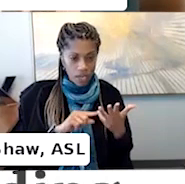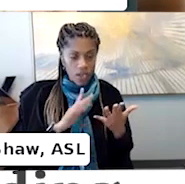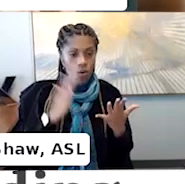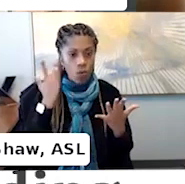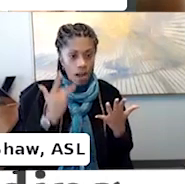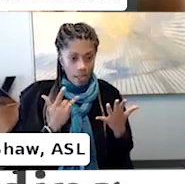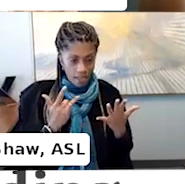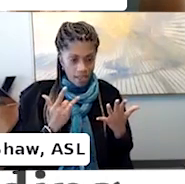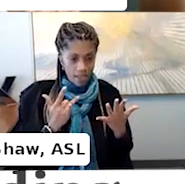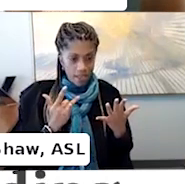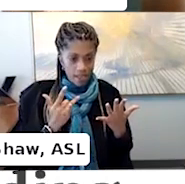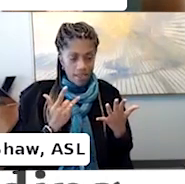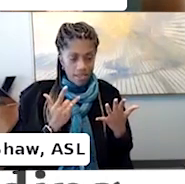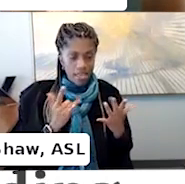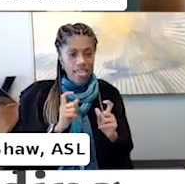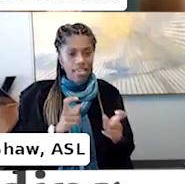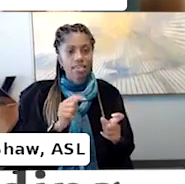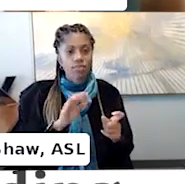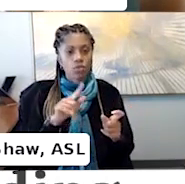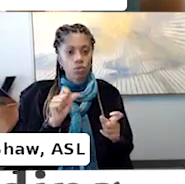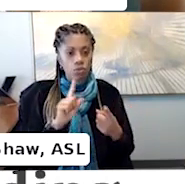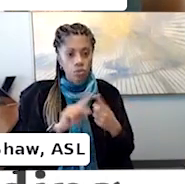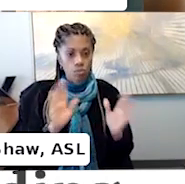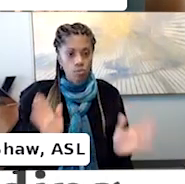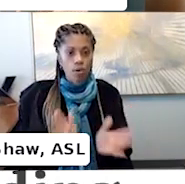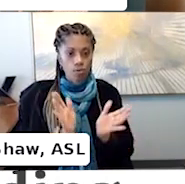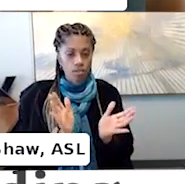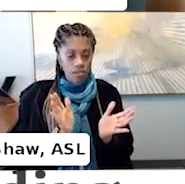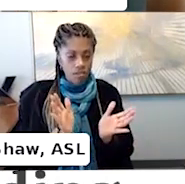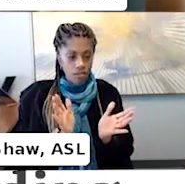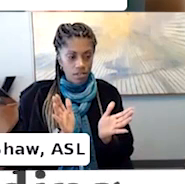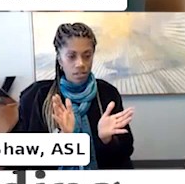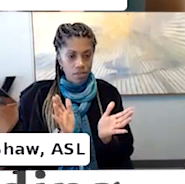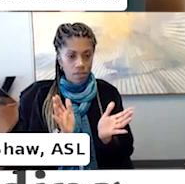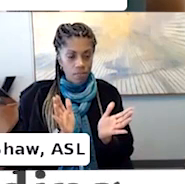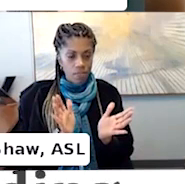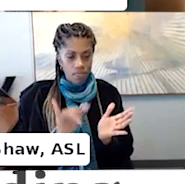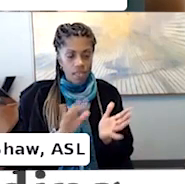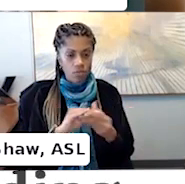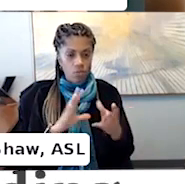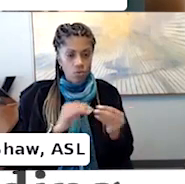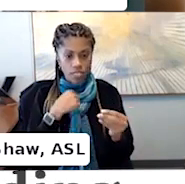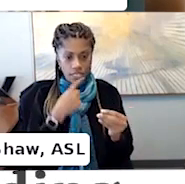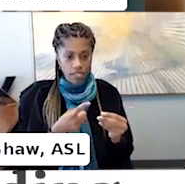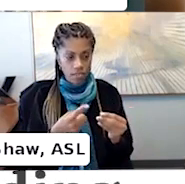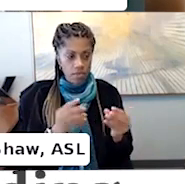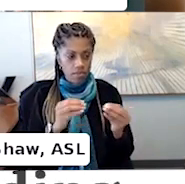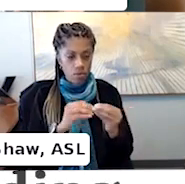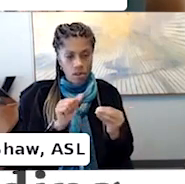to promote and organize and manage it. We at StoryCorps Studios always provide our partners with a variety of